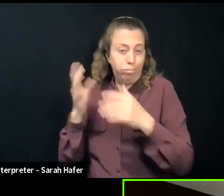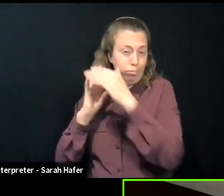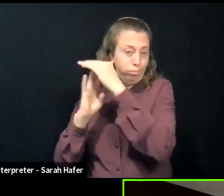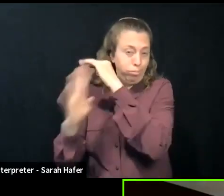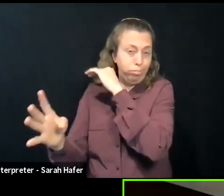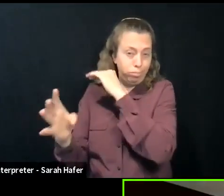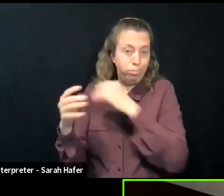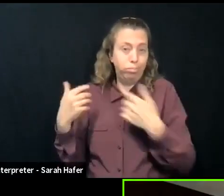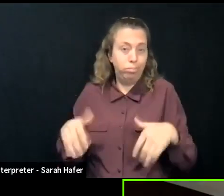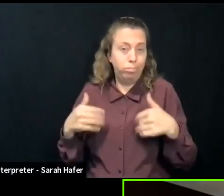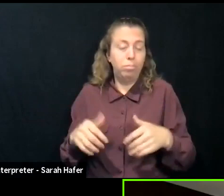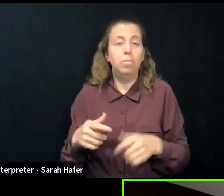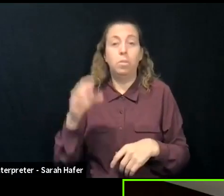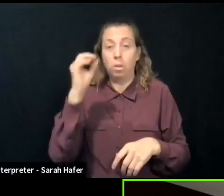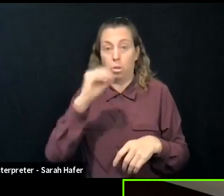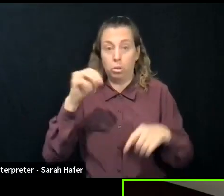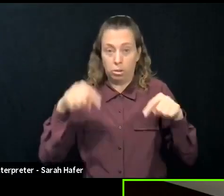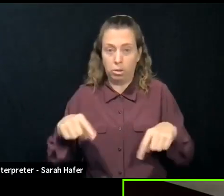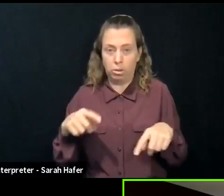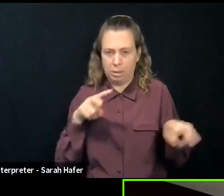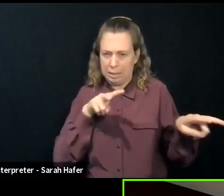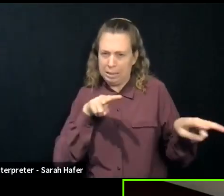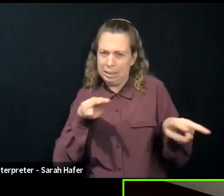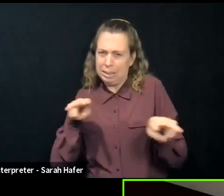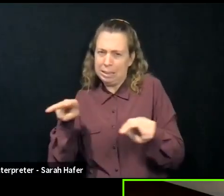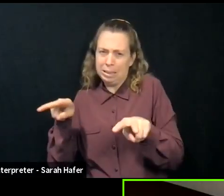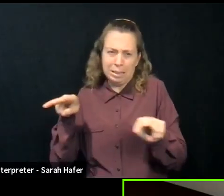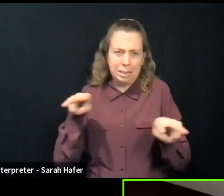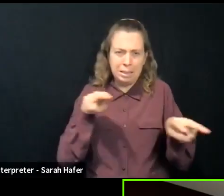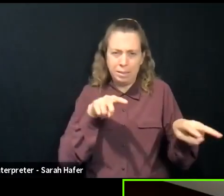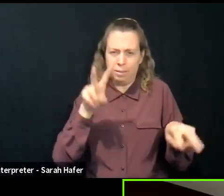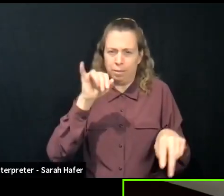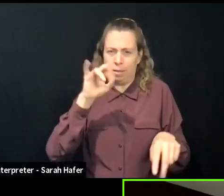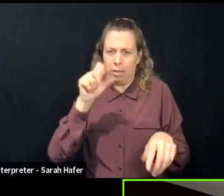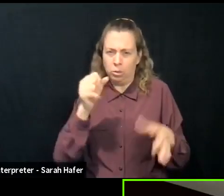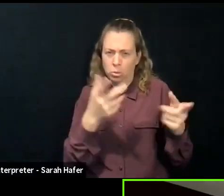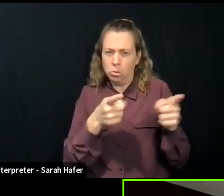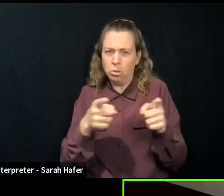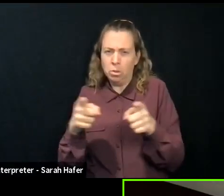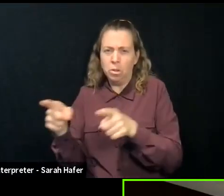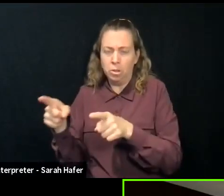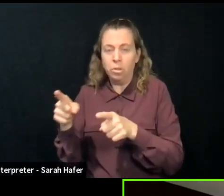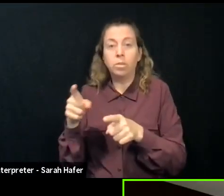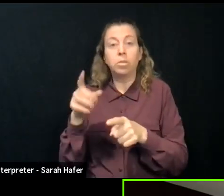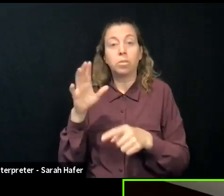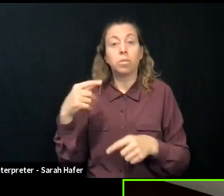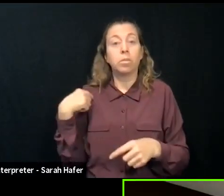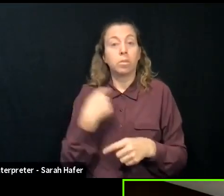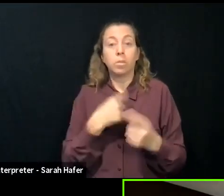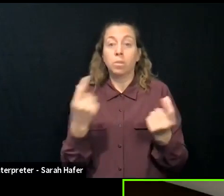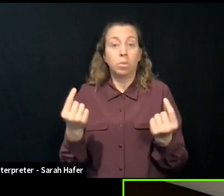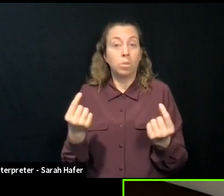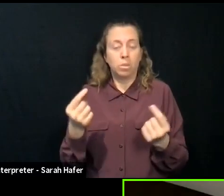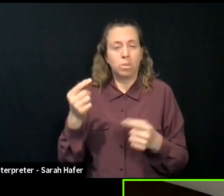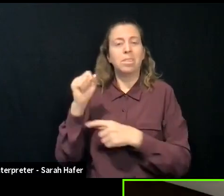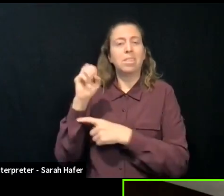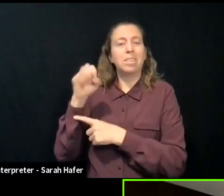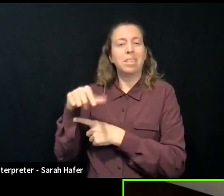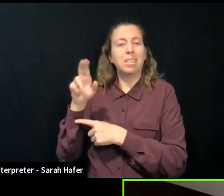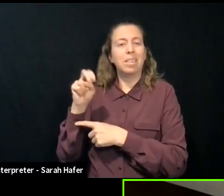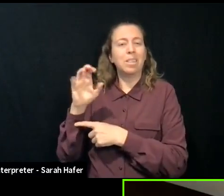variants closely, with active sequencing taking place in laboratories across the state.